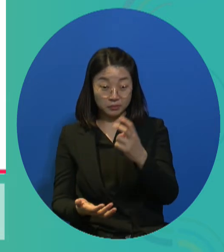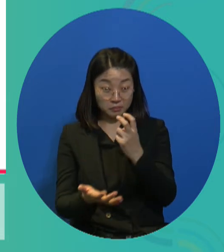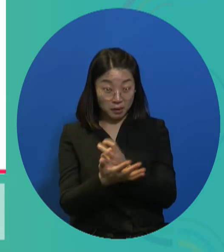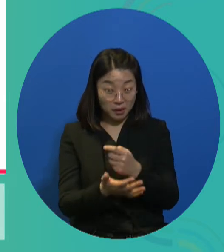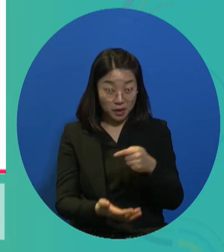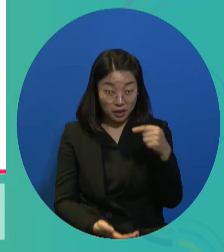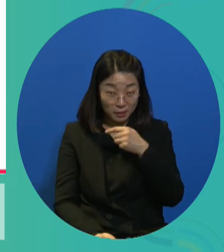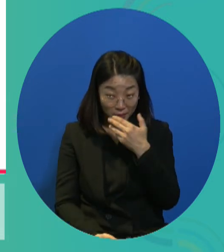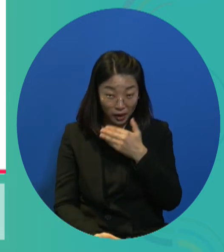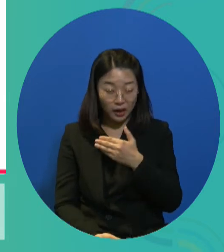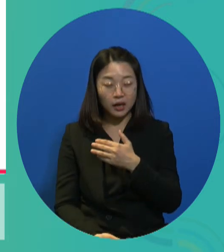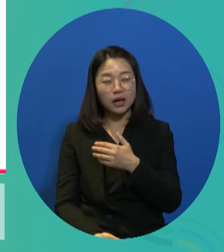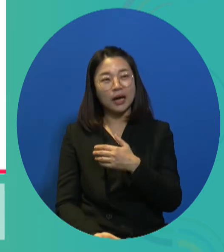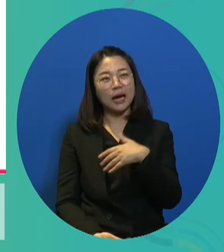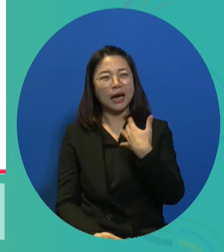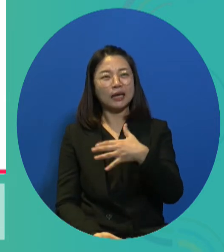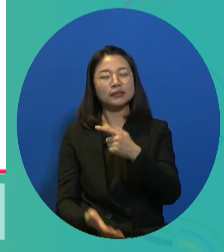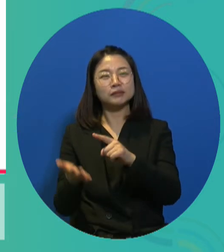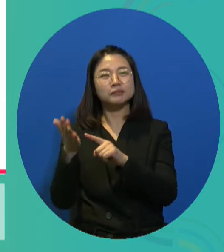itself